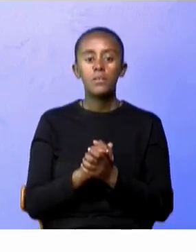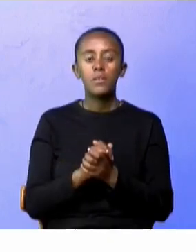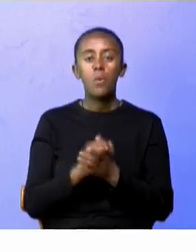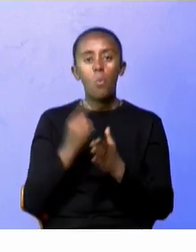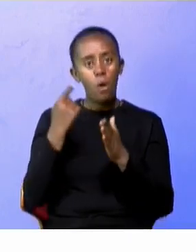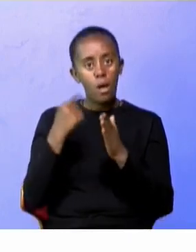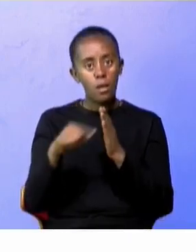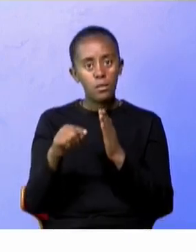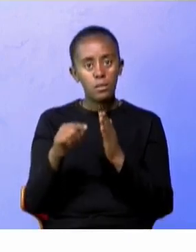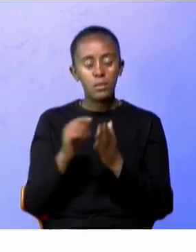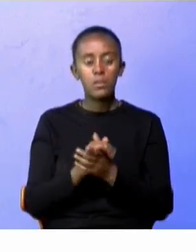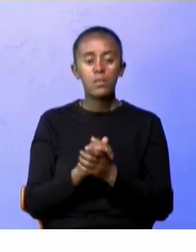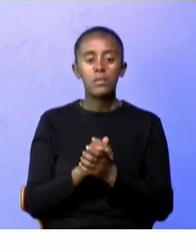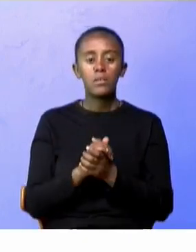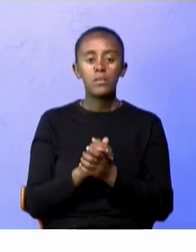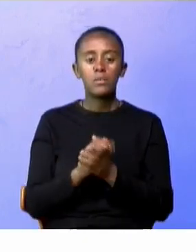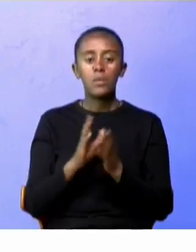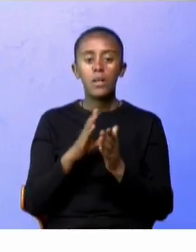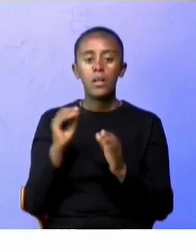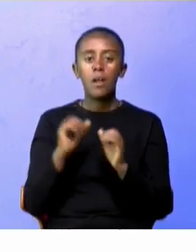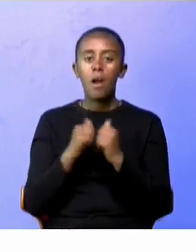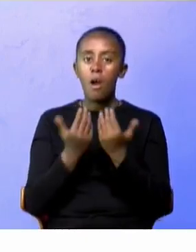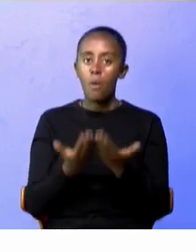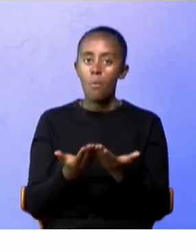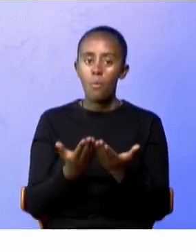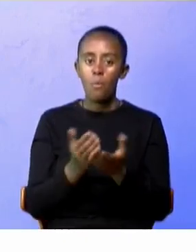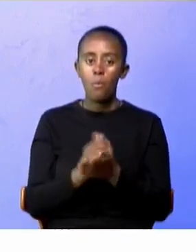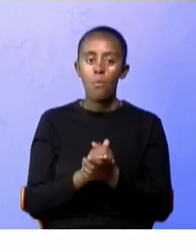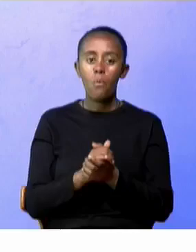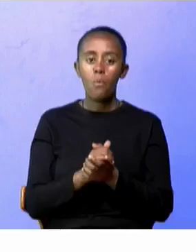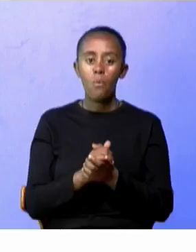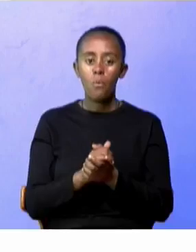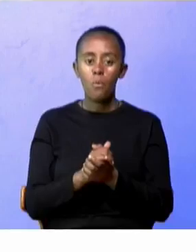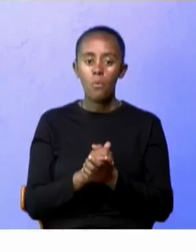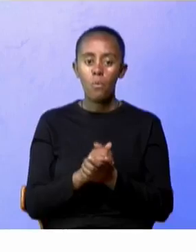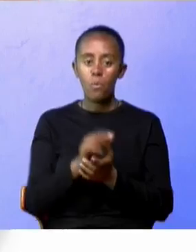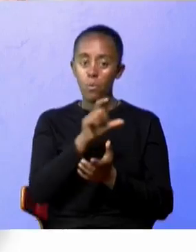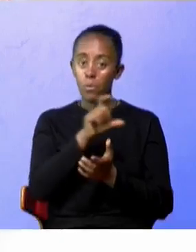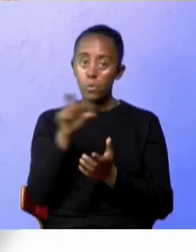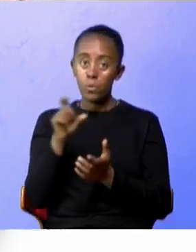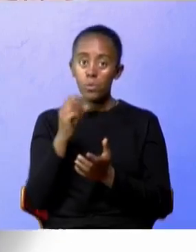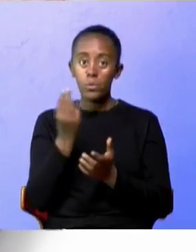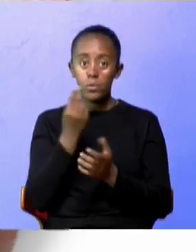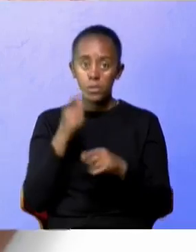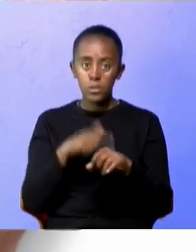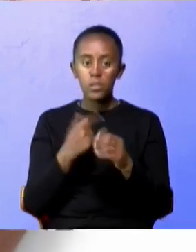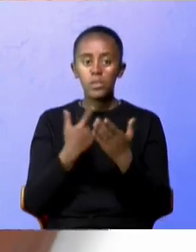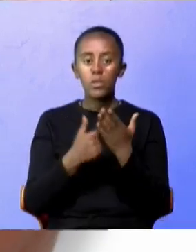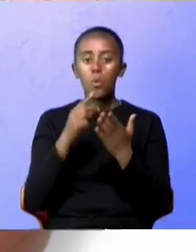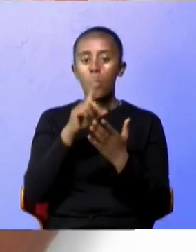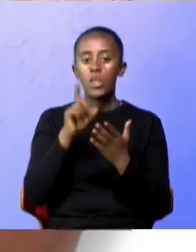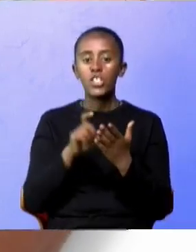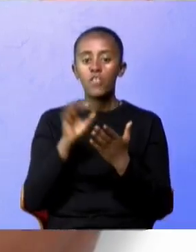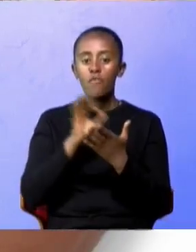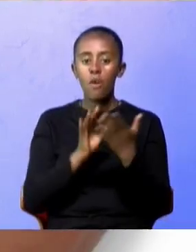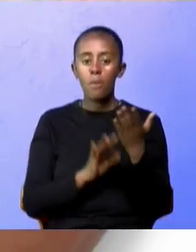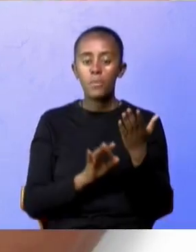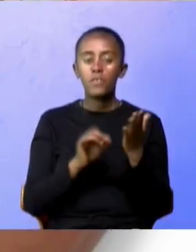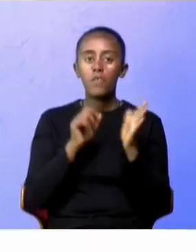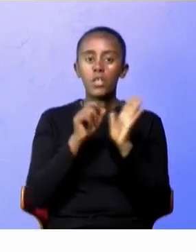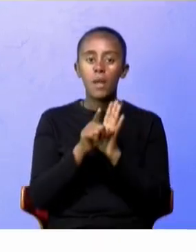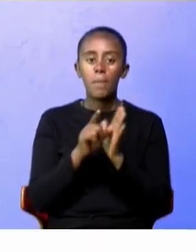what, and how. We use them with these question forms. For